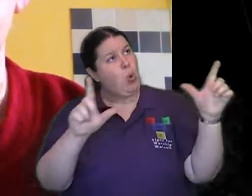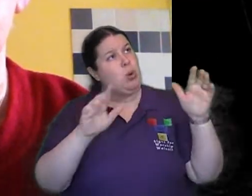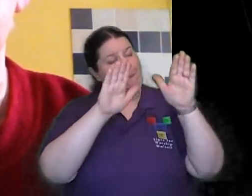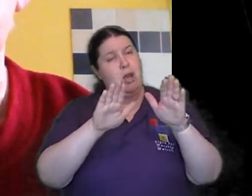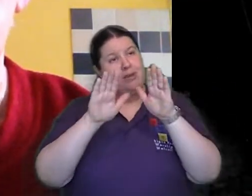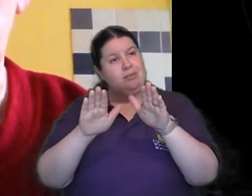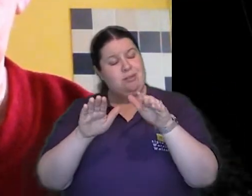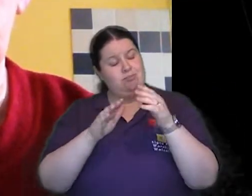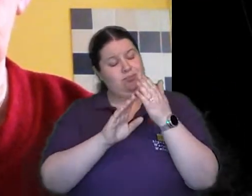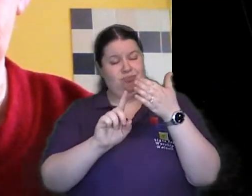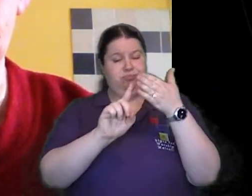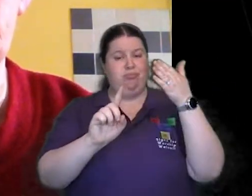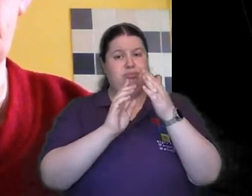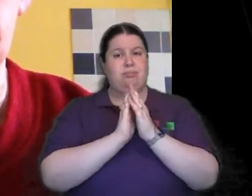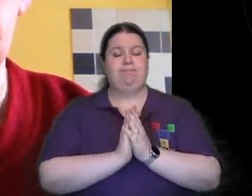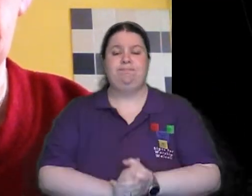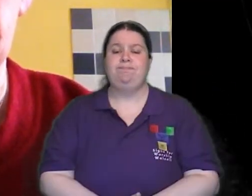mercy, hear our prayer.